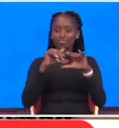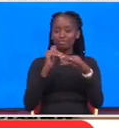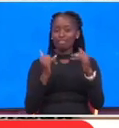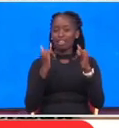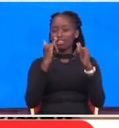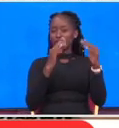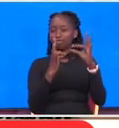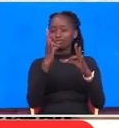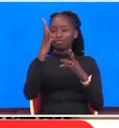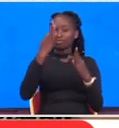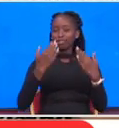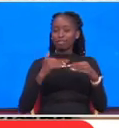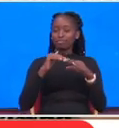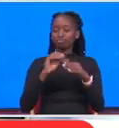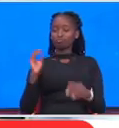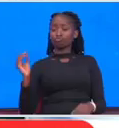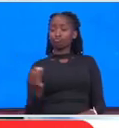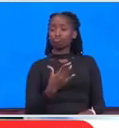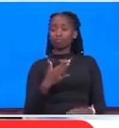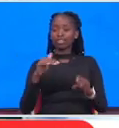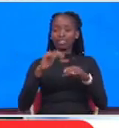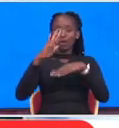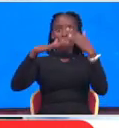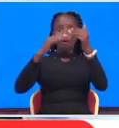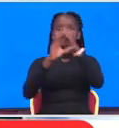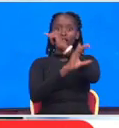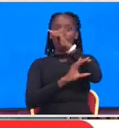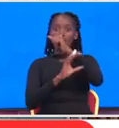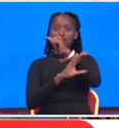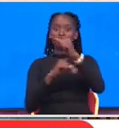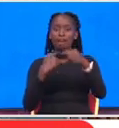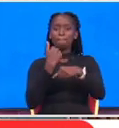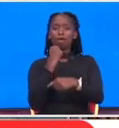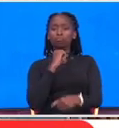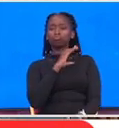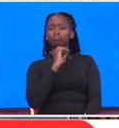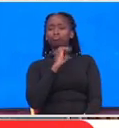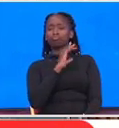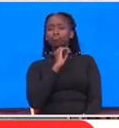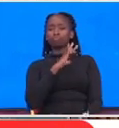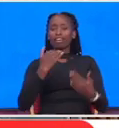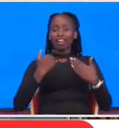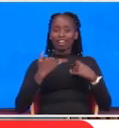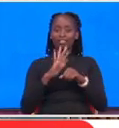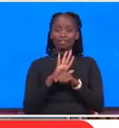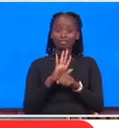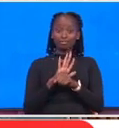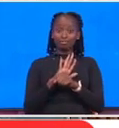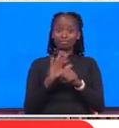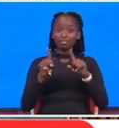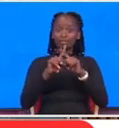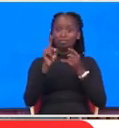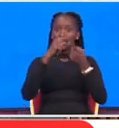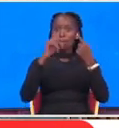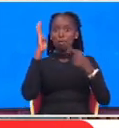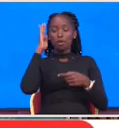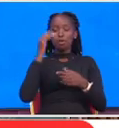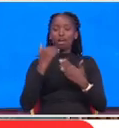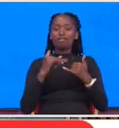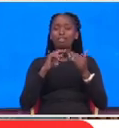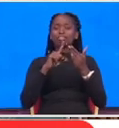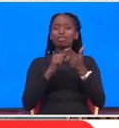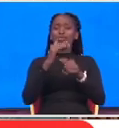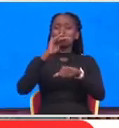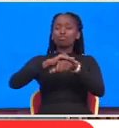country will get rid of slums across the country. Hata wamenipigia kelele kidogo, lakini watakuja kugundua ya kwamba hii ni kitu mzuri.